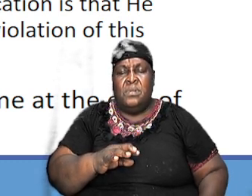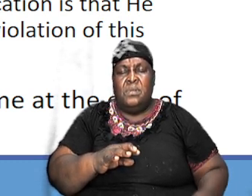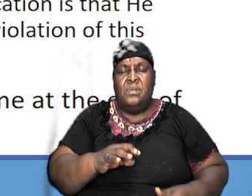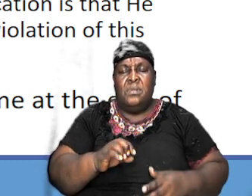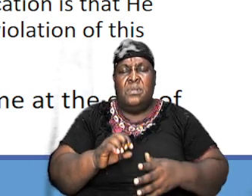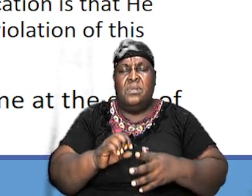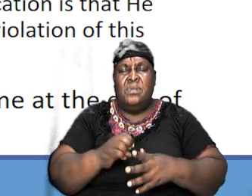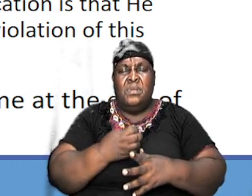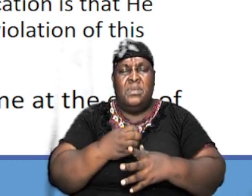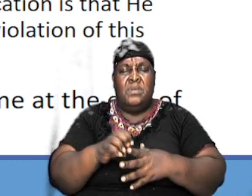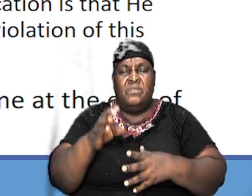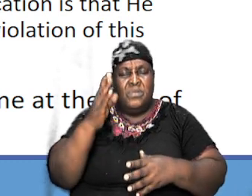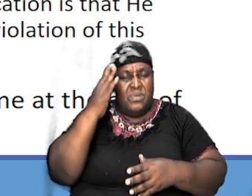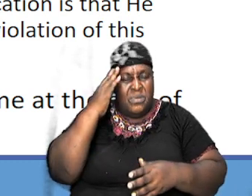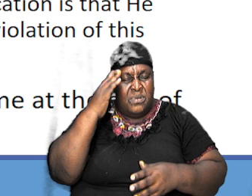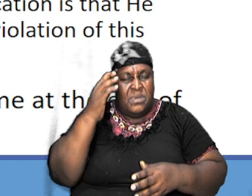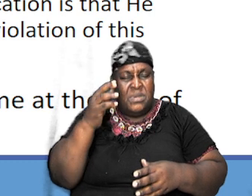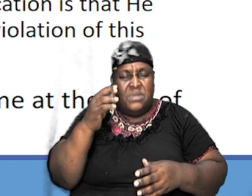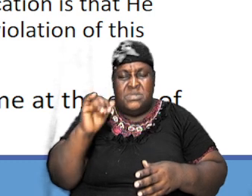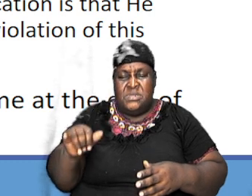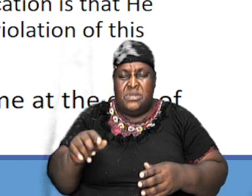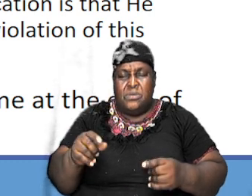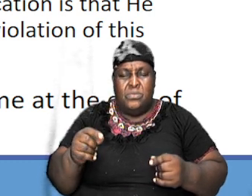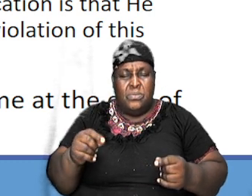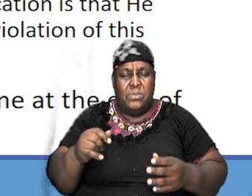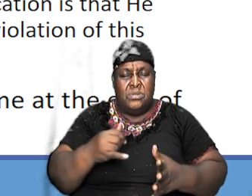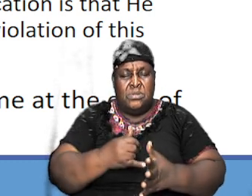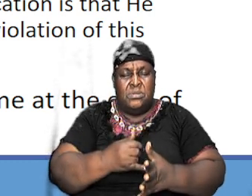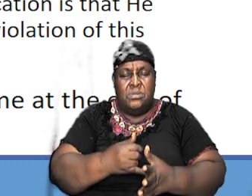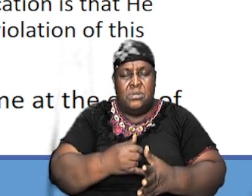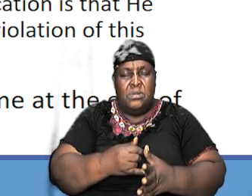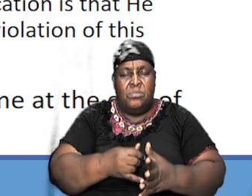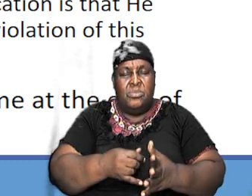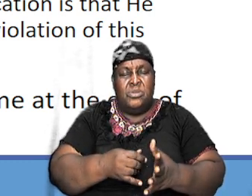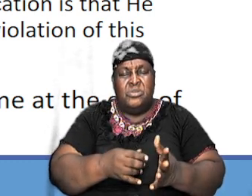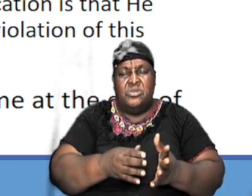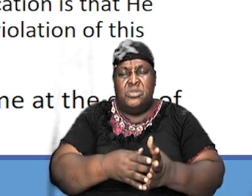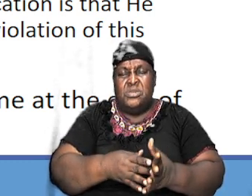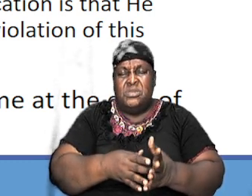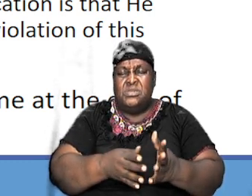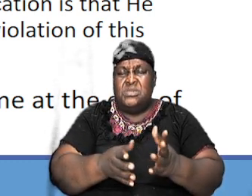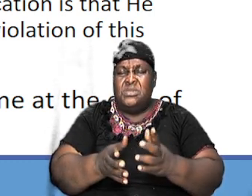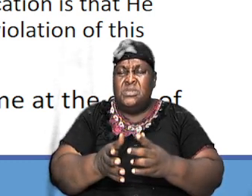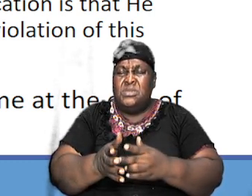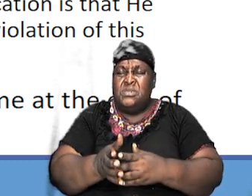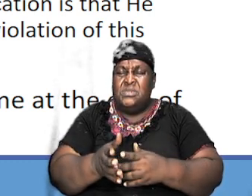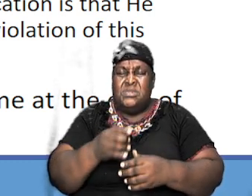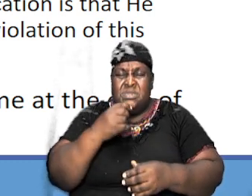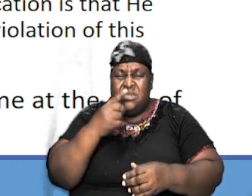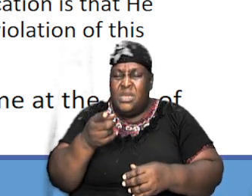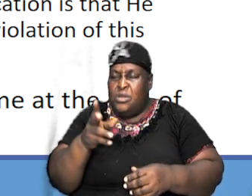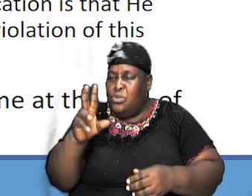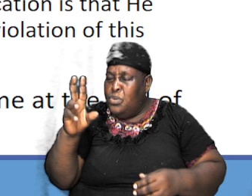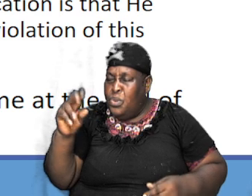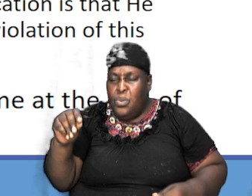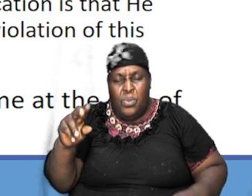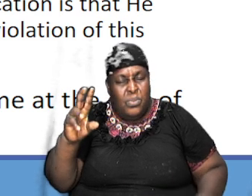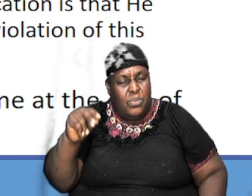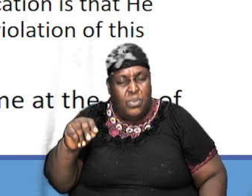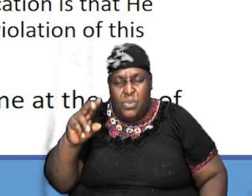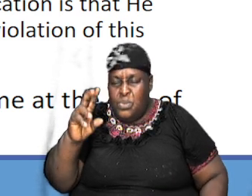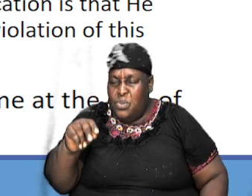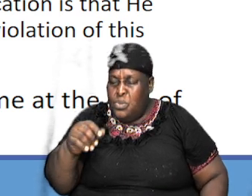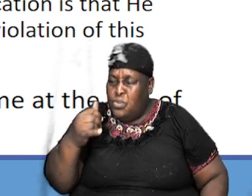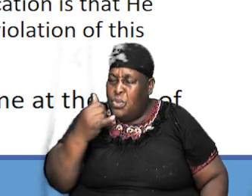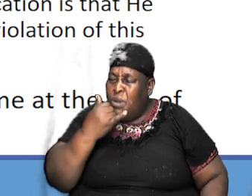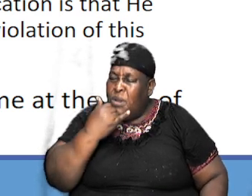we still end up doing it. But Jesus was saying here, I can't do this. I can't go against the word. You know, so he quoted the